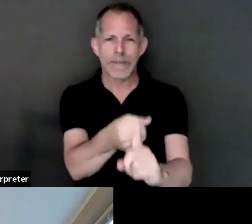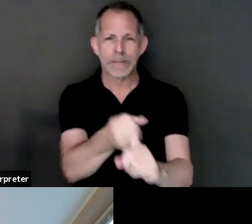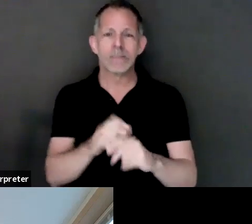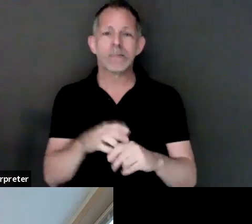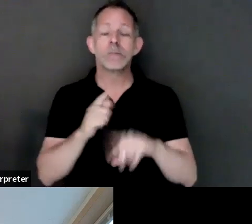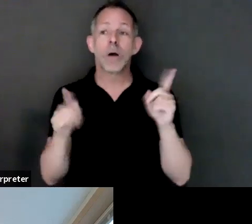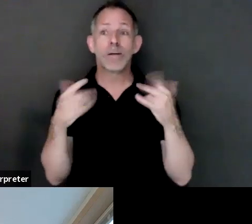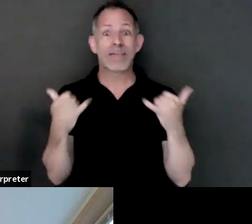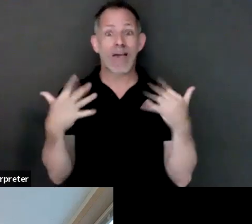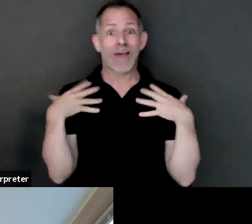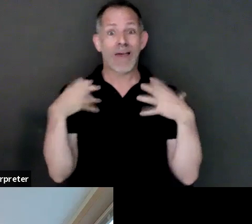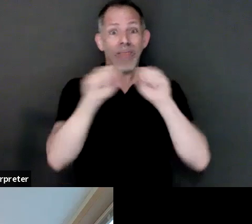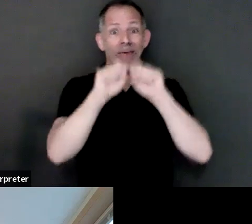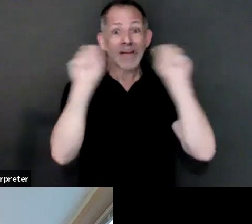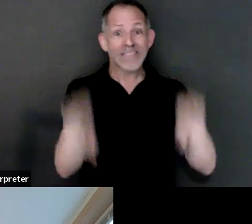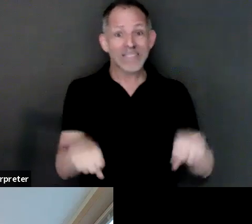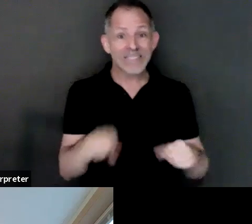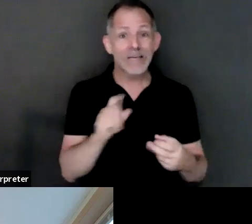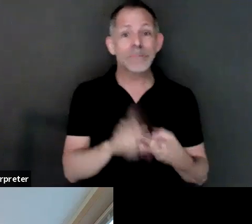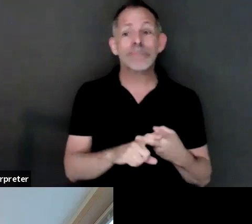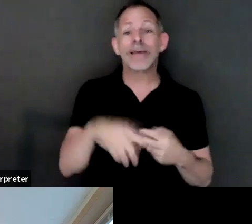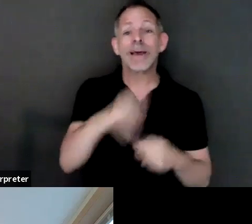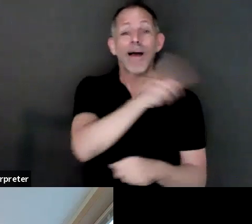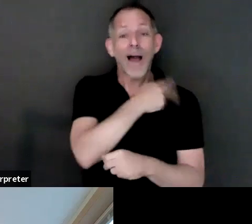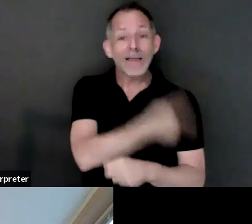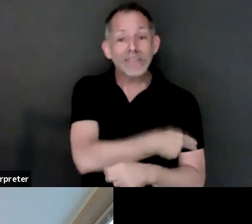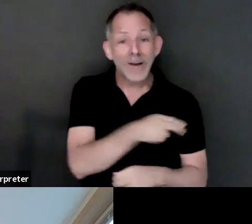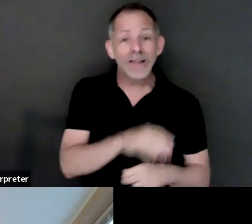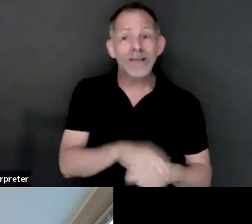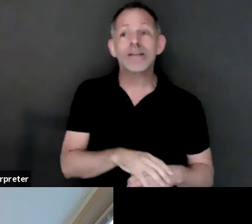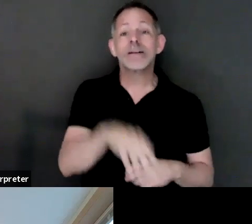90% capacity locally and statewide.